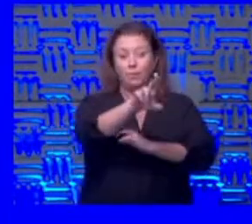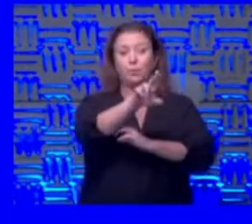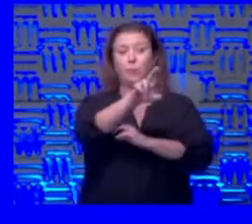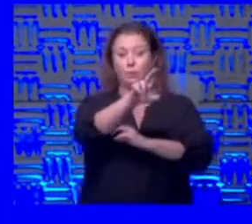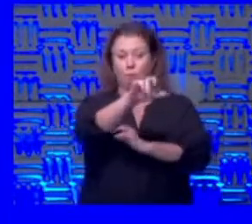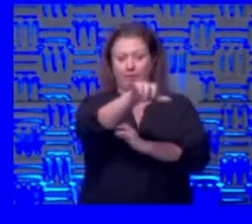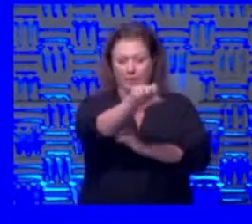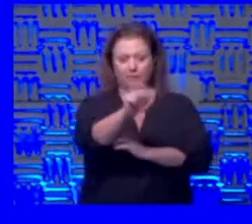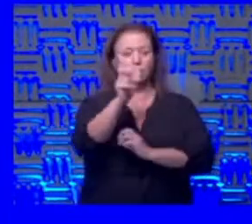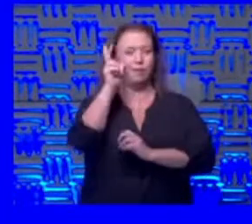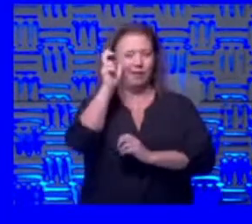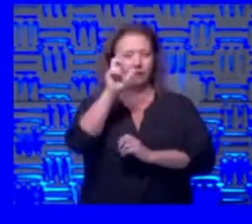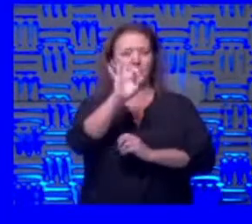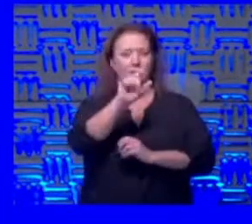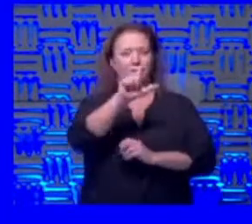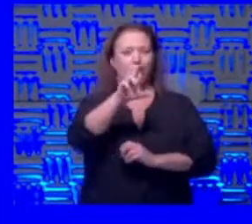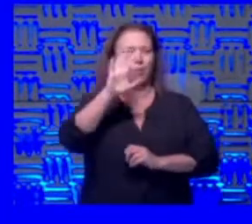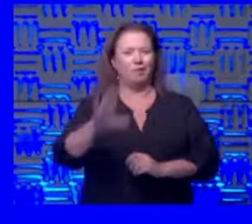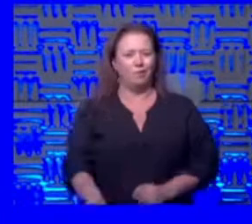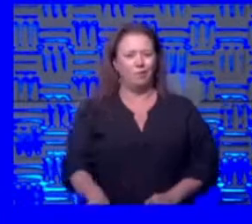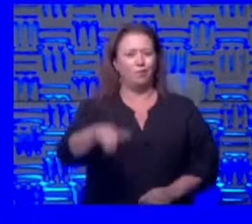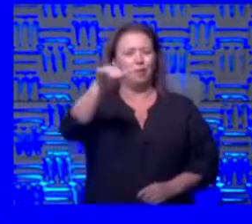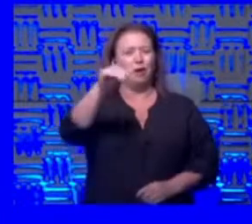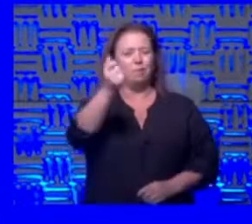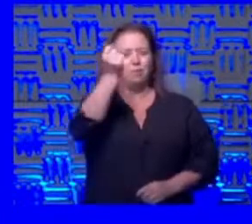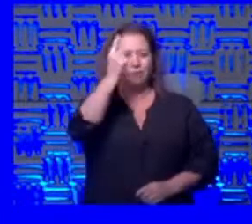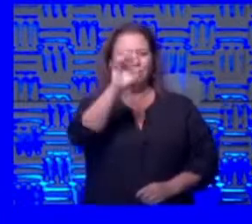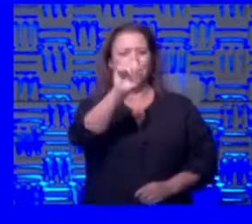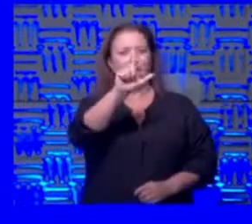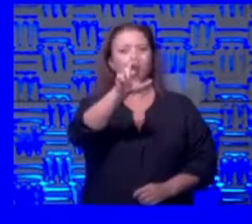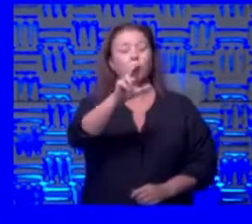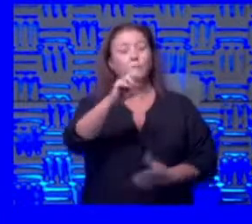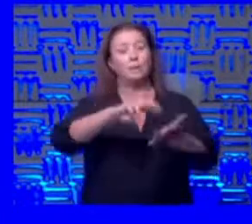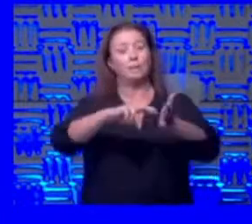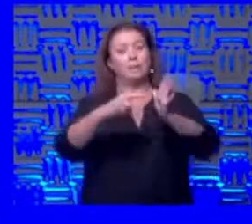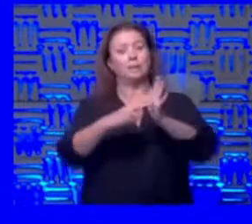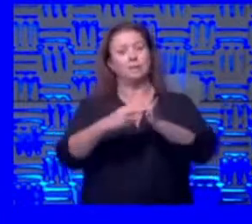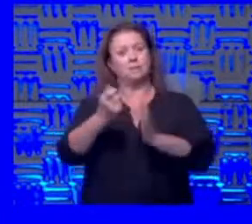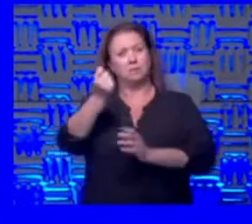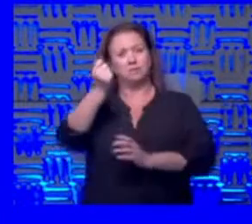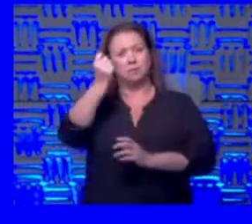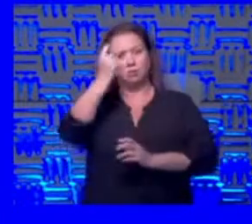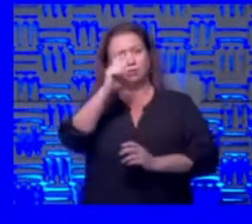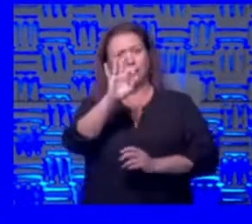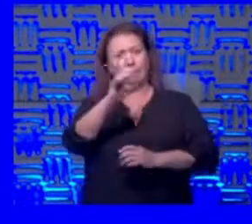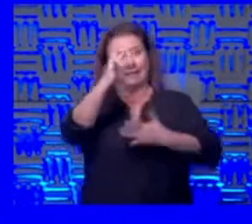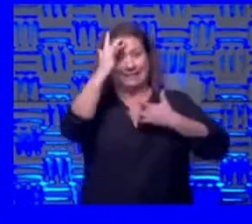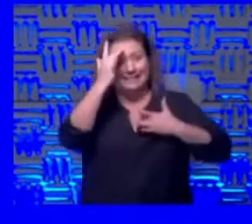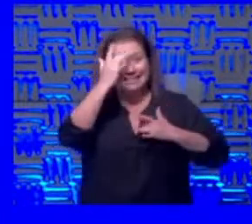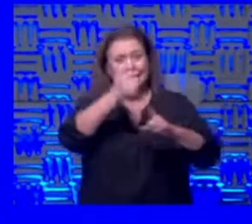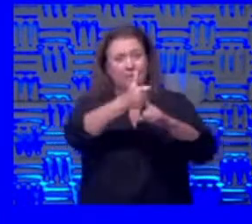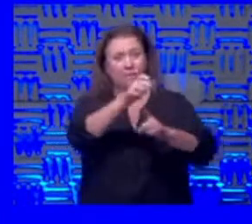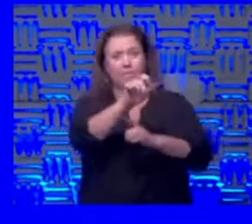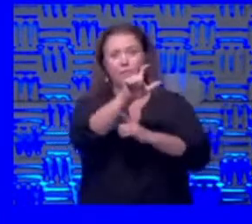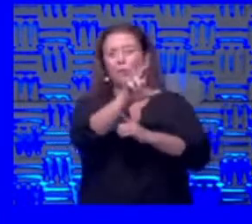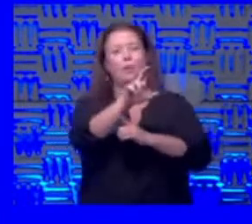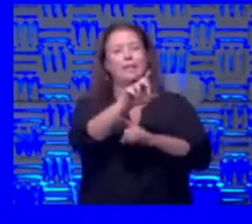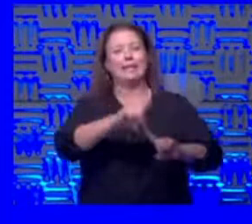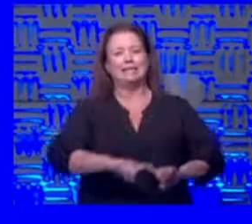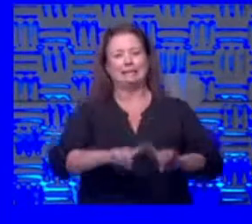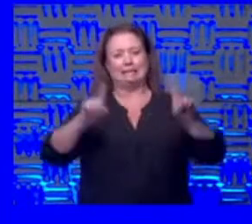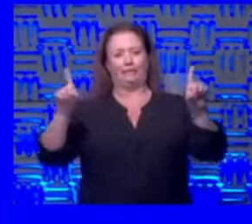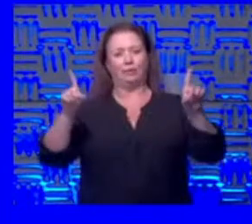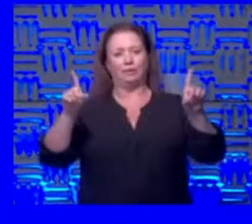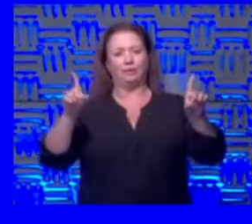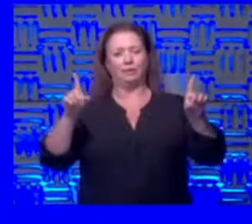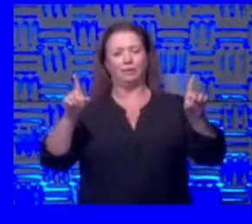mean, yes, we hear about influenza because we've grown up with it, we understand it, but do you really understand about the disease? So it is completely different, wholly